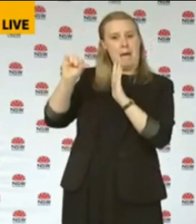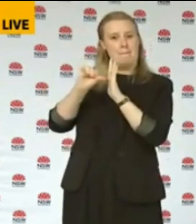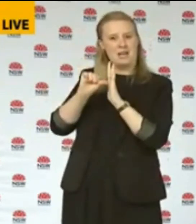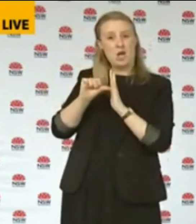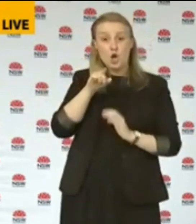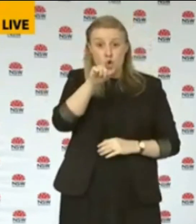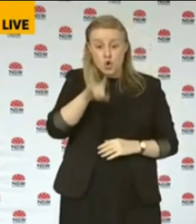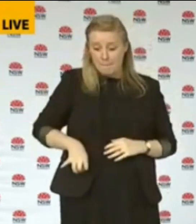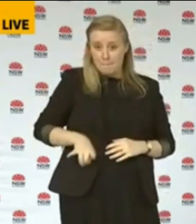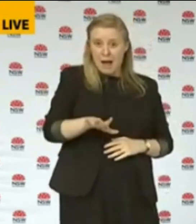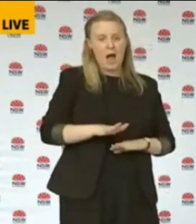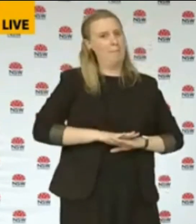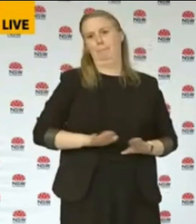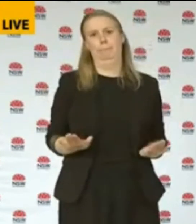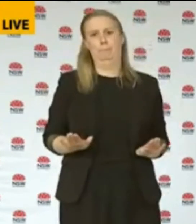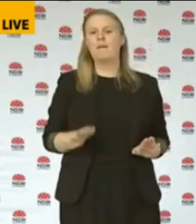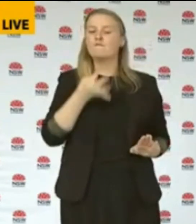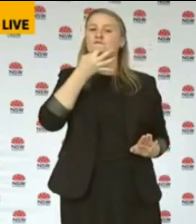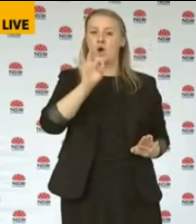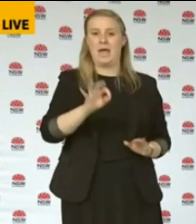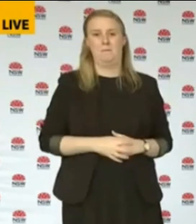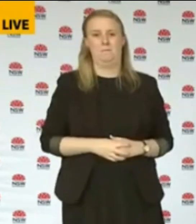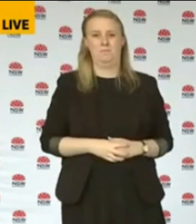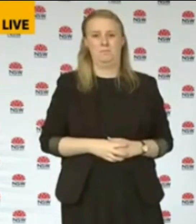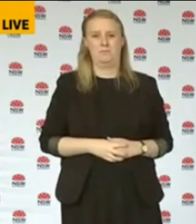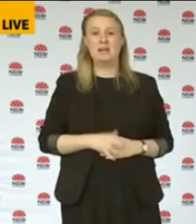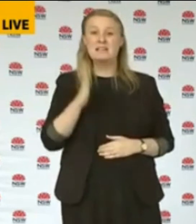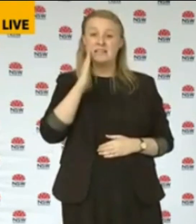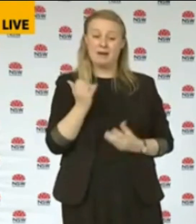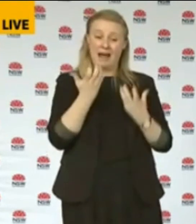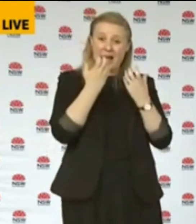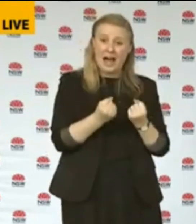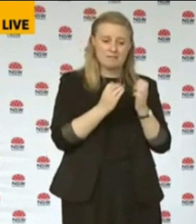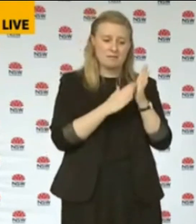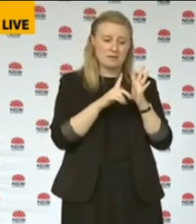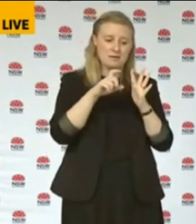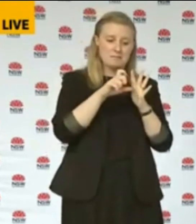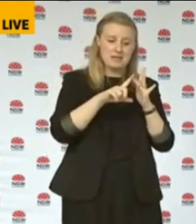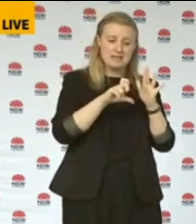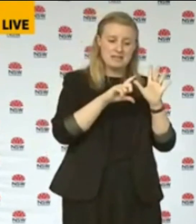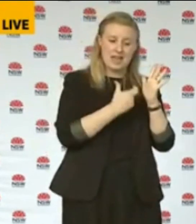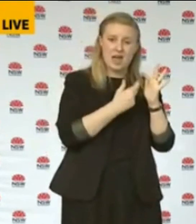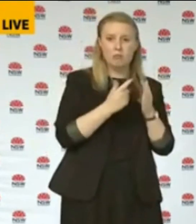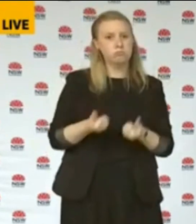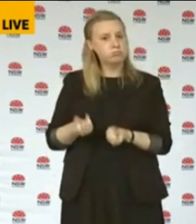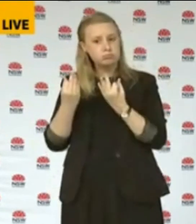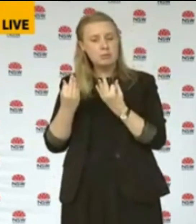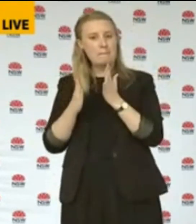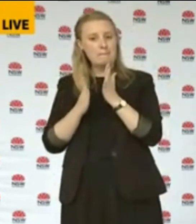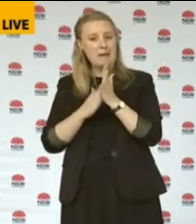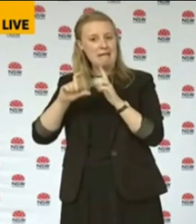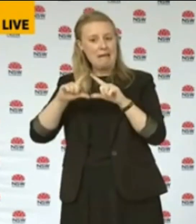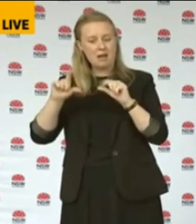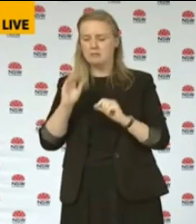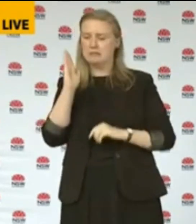that in completely, and has been, by the way, going back, it would have been at least 10 months ago when we realised we had citizens here who were effectively locked